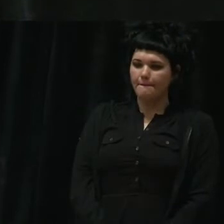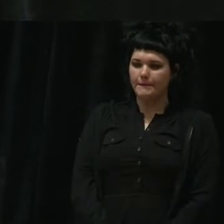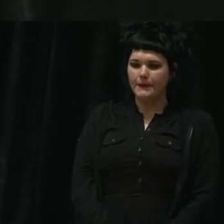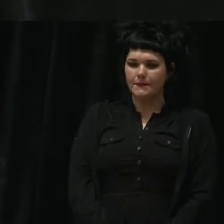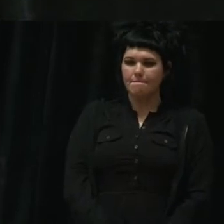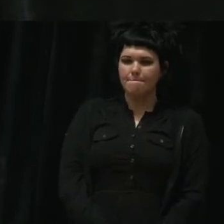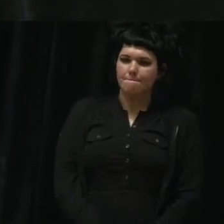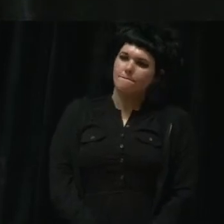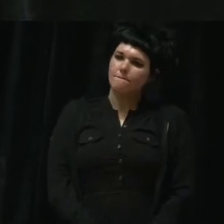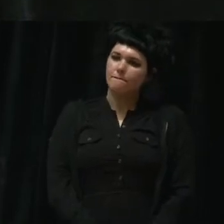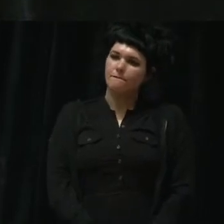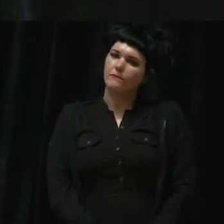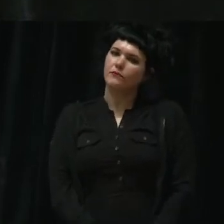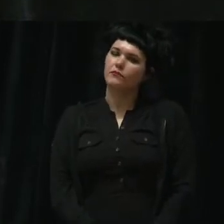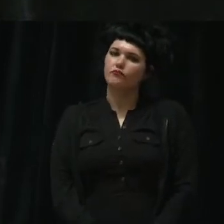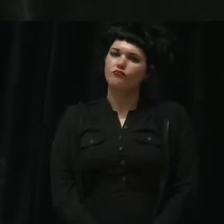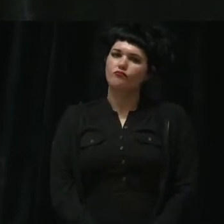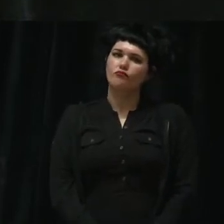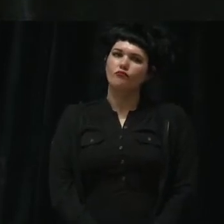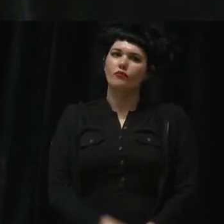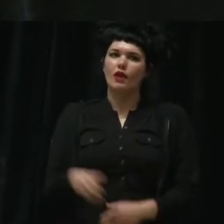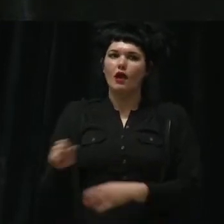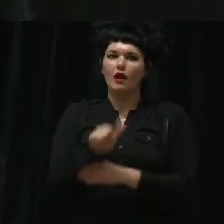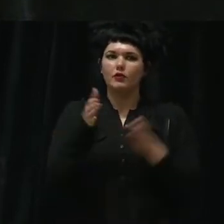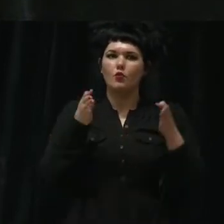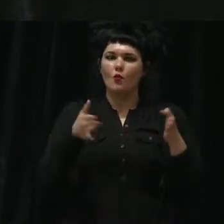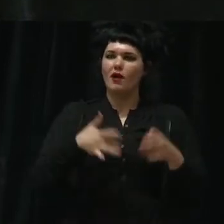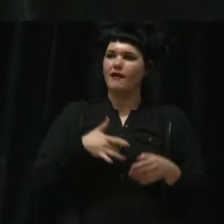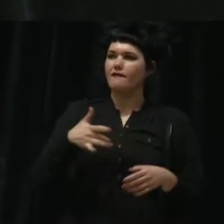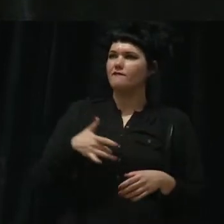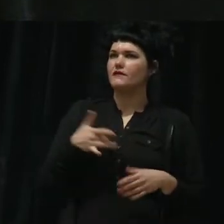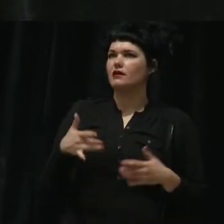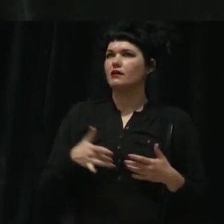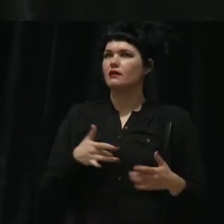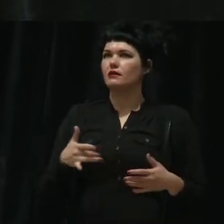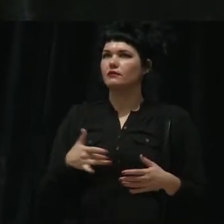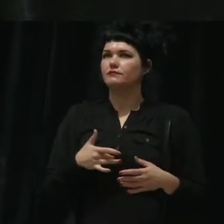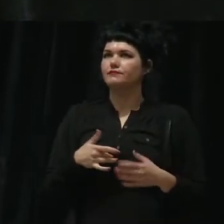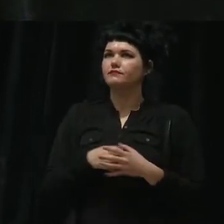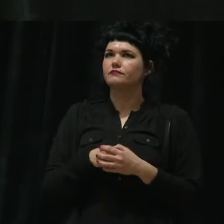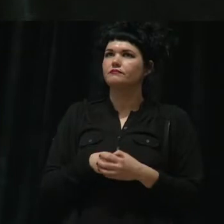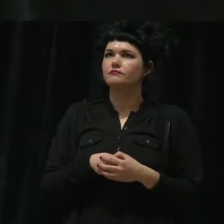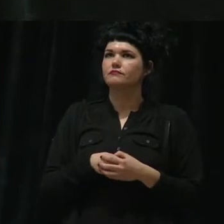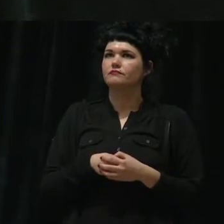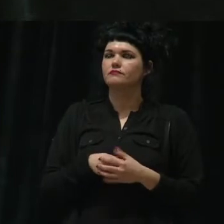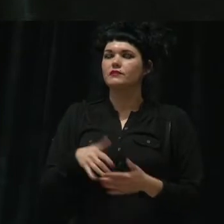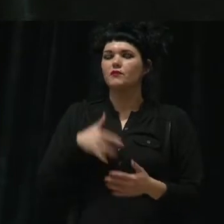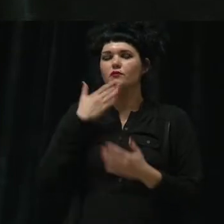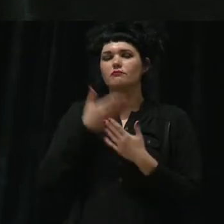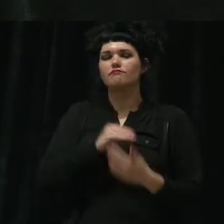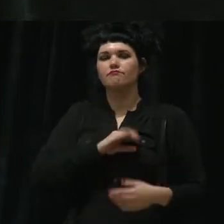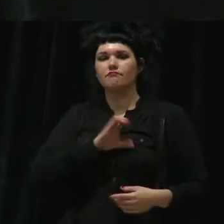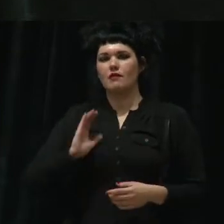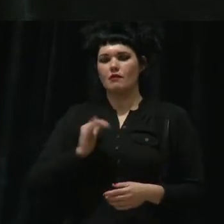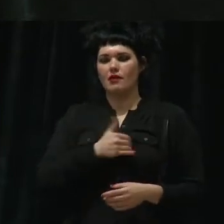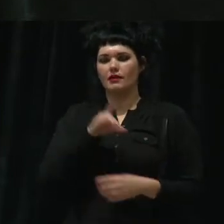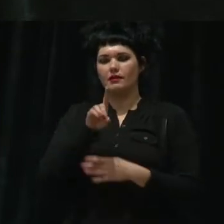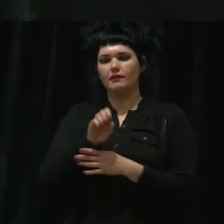another way that I feel like the DEI process that makes me feel good about where we are and where we're moving